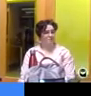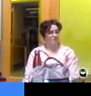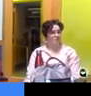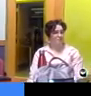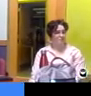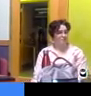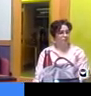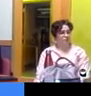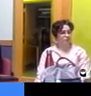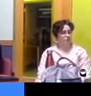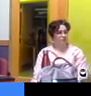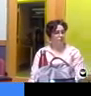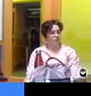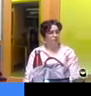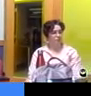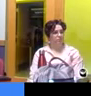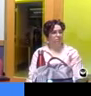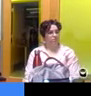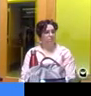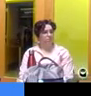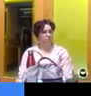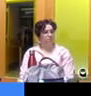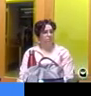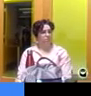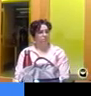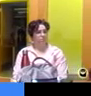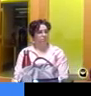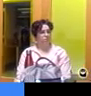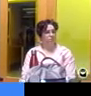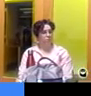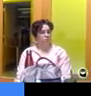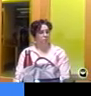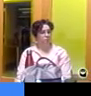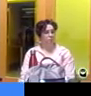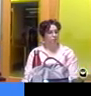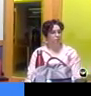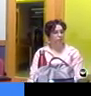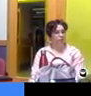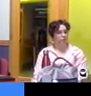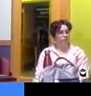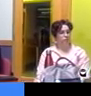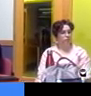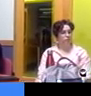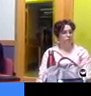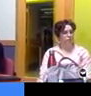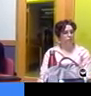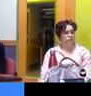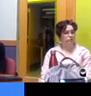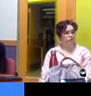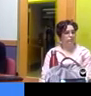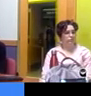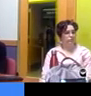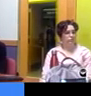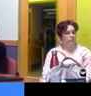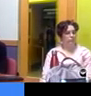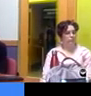et cetera, et cetera. Keep those things locked in your car. You know, because we do, of course, in this day and age, have security concerns. And